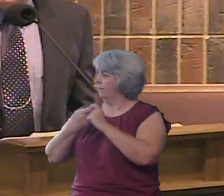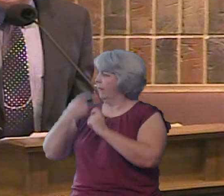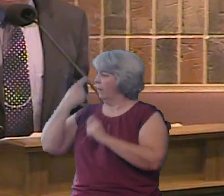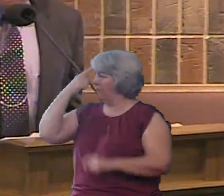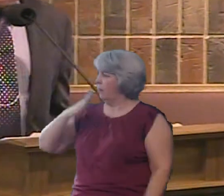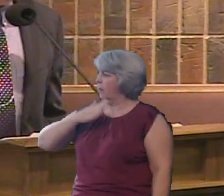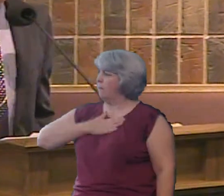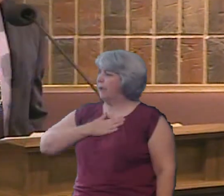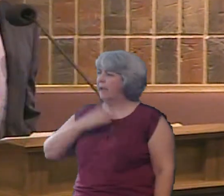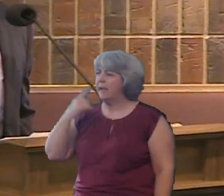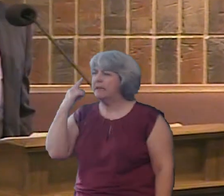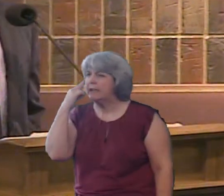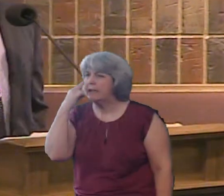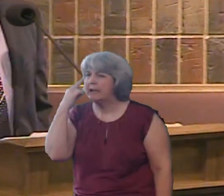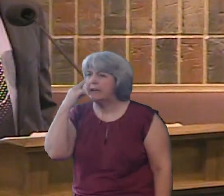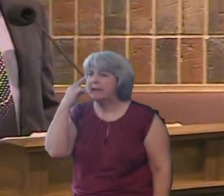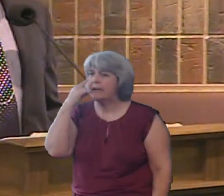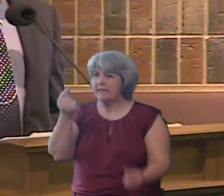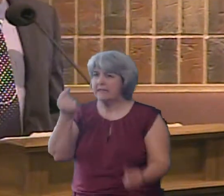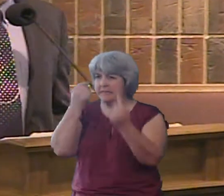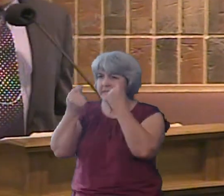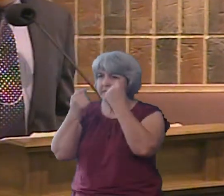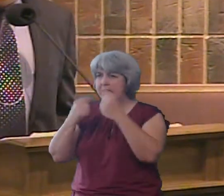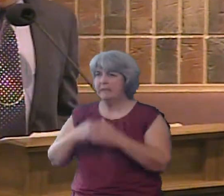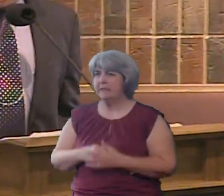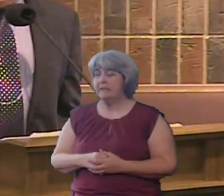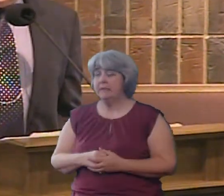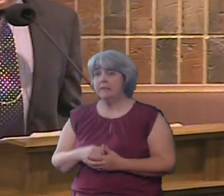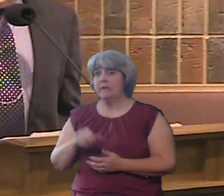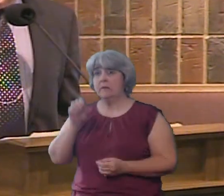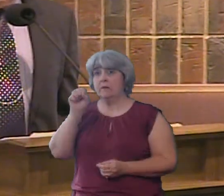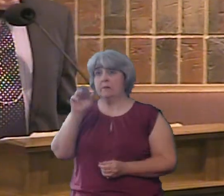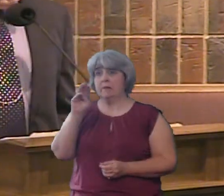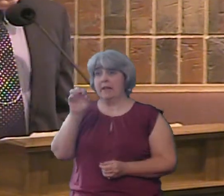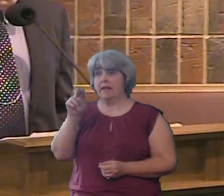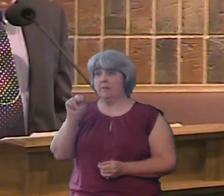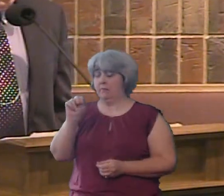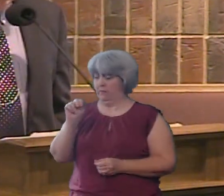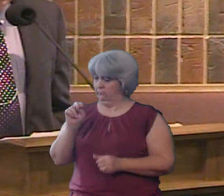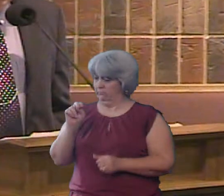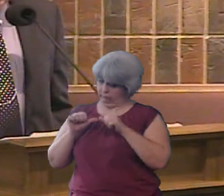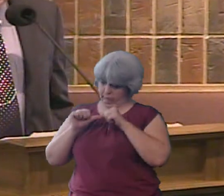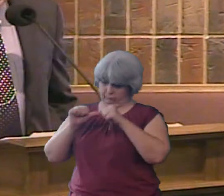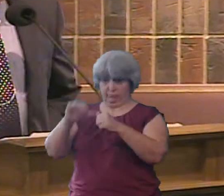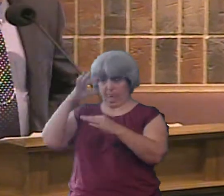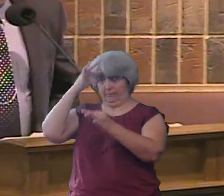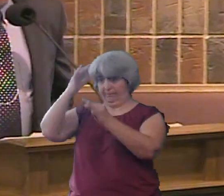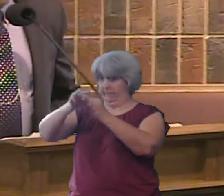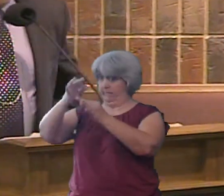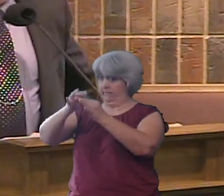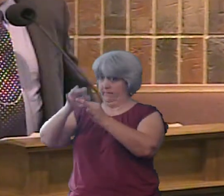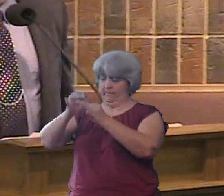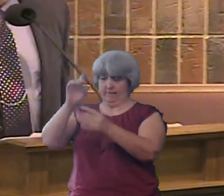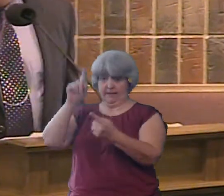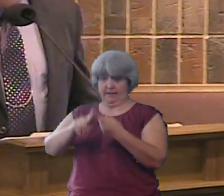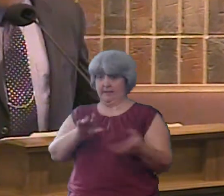out." One thing we're going to say about Samson is that he had a faith that took him all the way to the very last